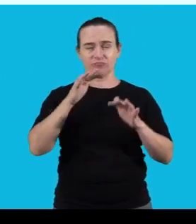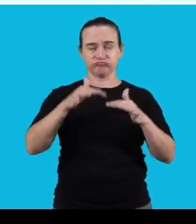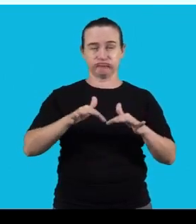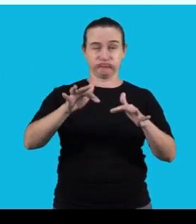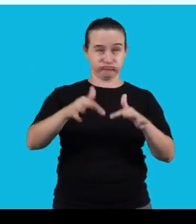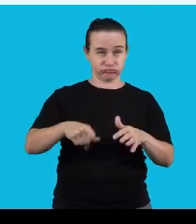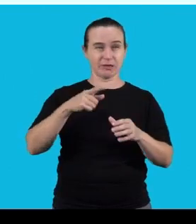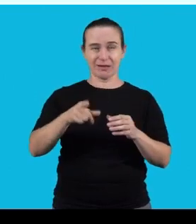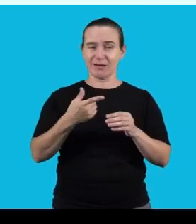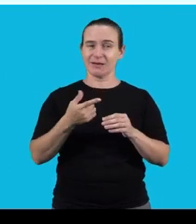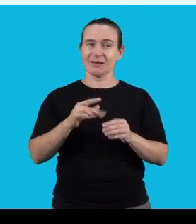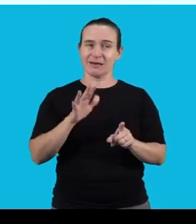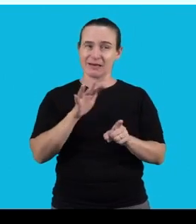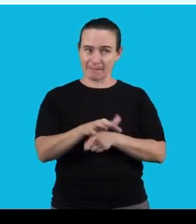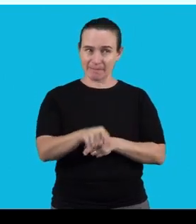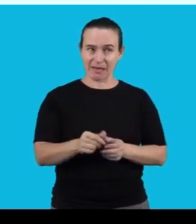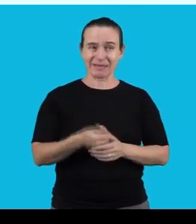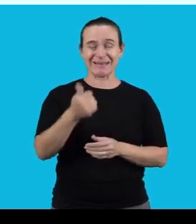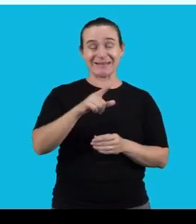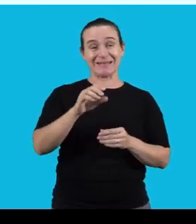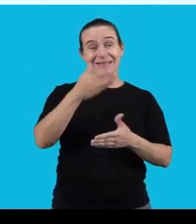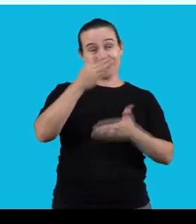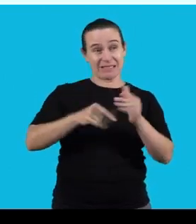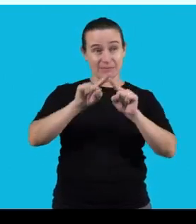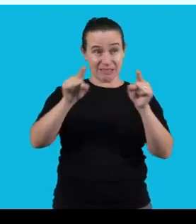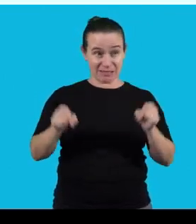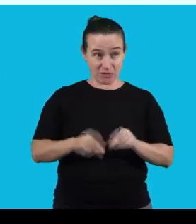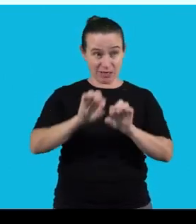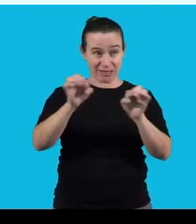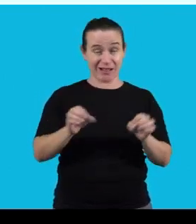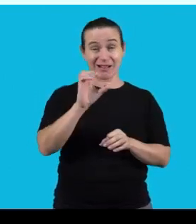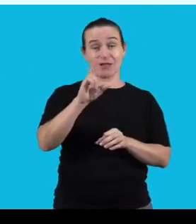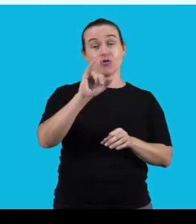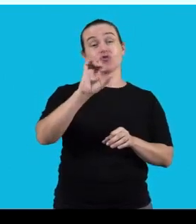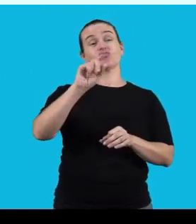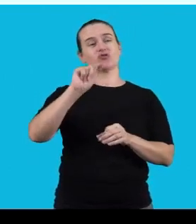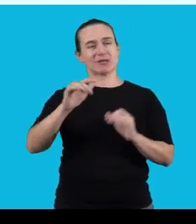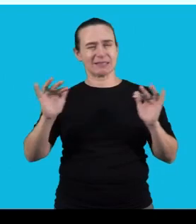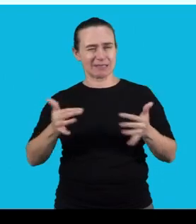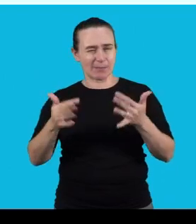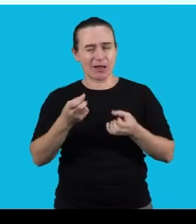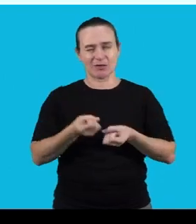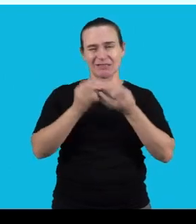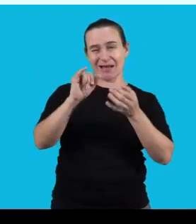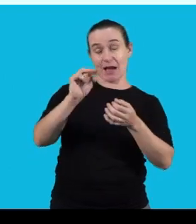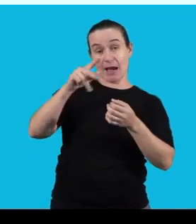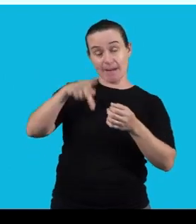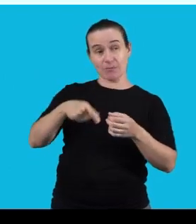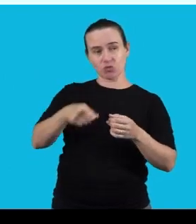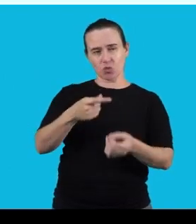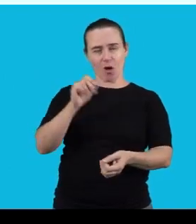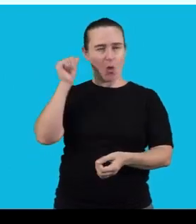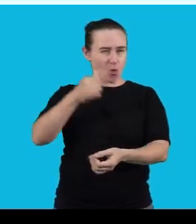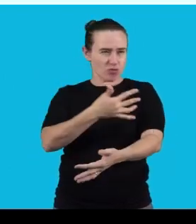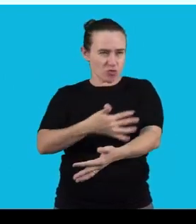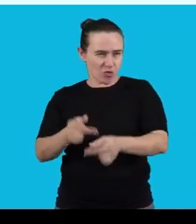influenced in the semicircular canals. Christi are stimulated to send an impulse along the auditory nerve to